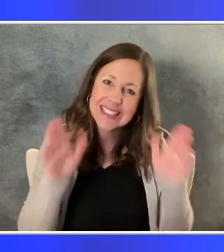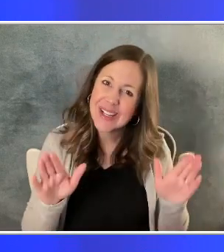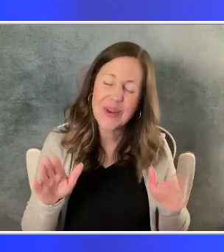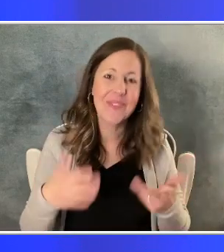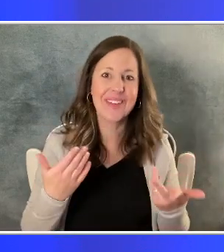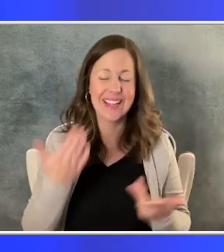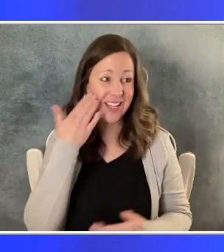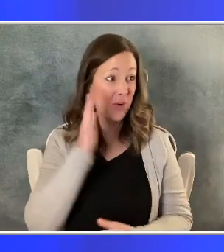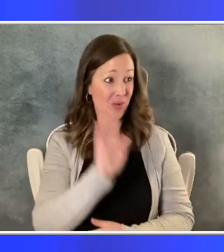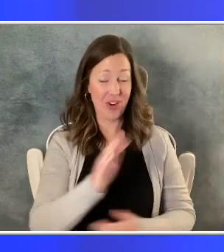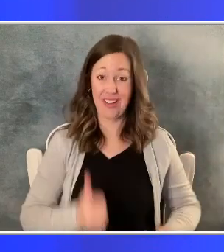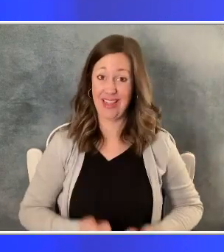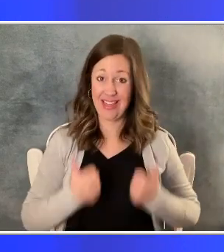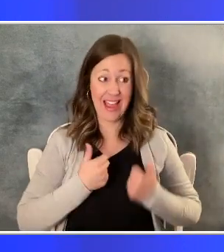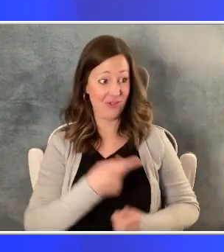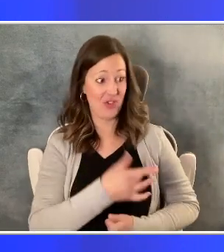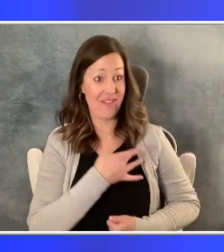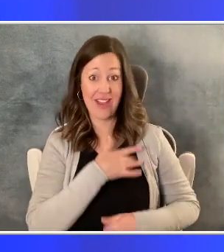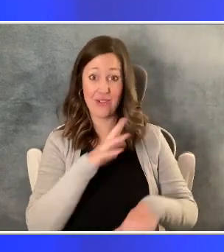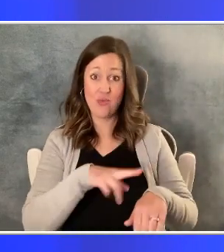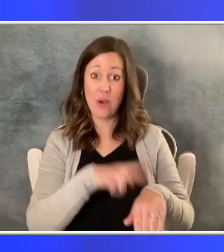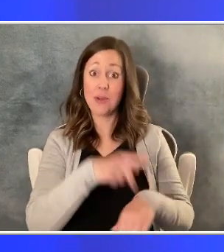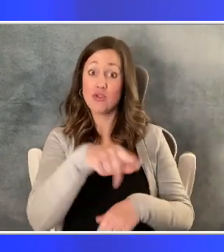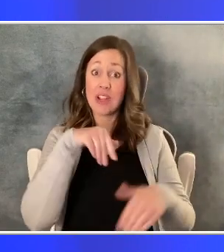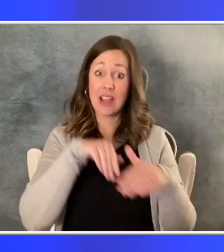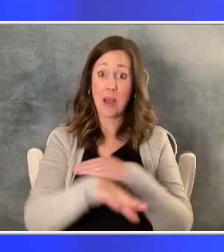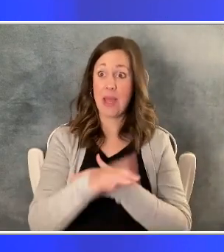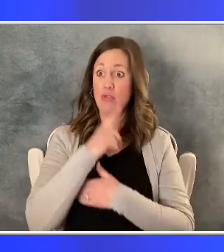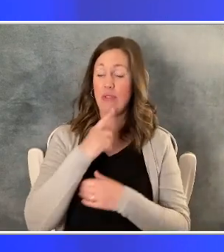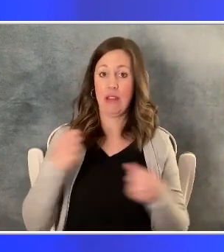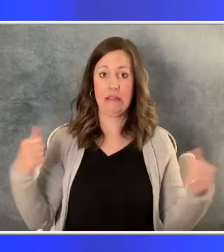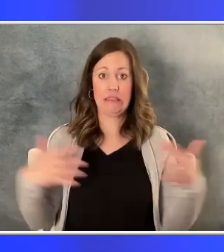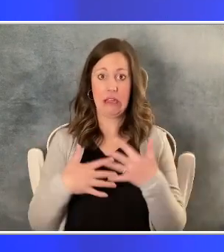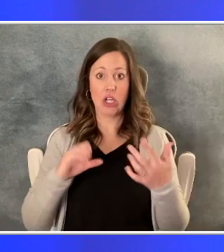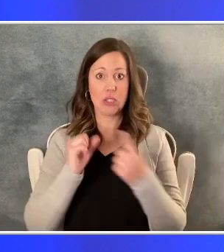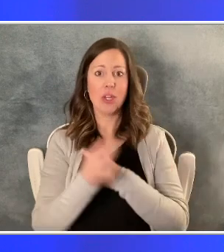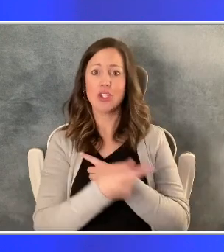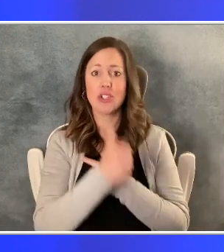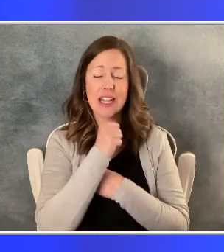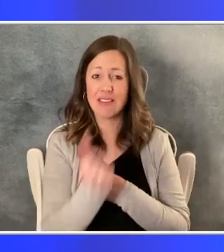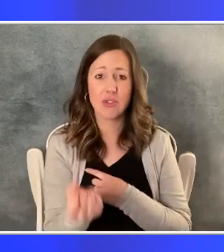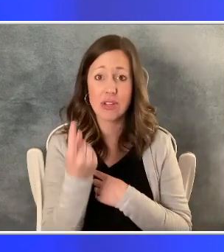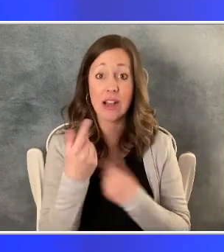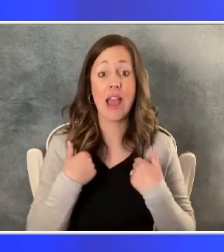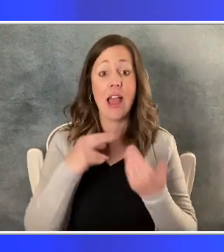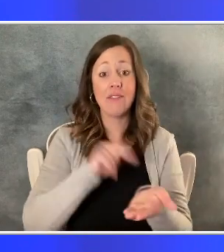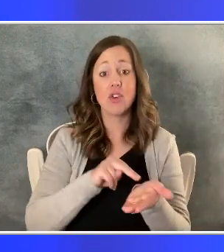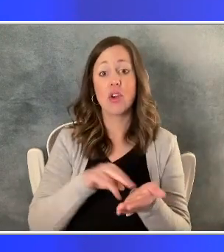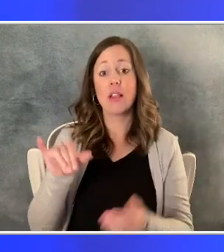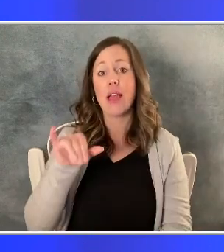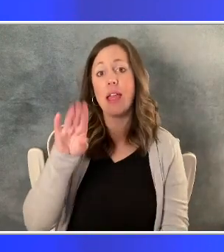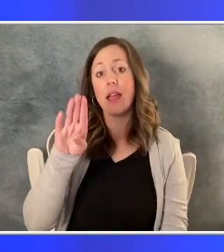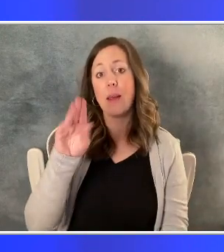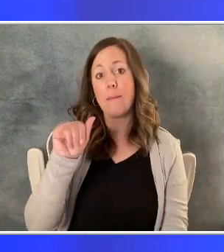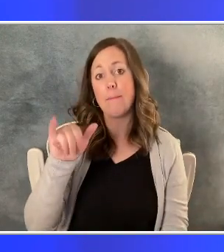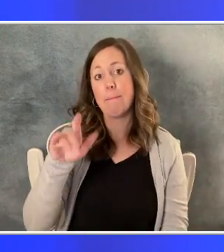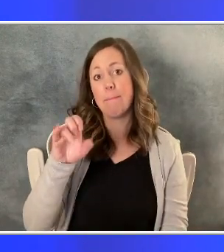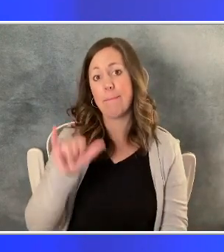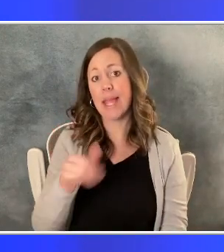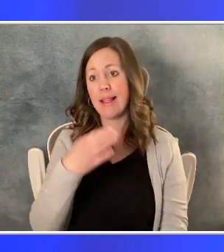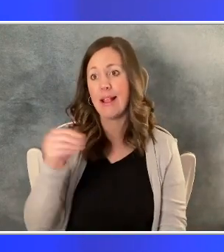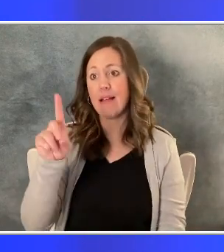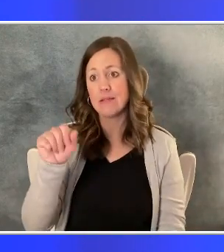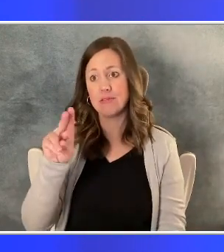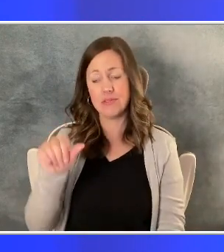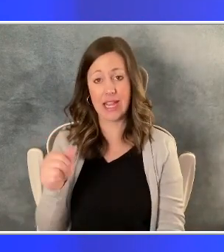life. So for her to come in every day in a very scary situation and to have nurses like Bailey and Dana that we had there at the care center